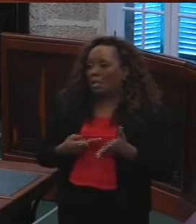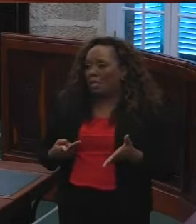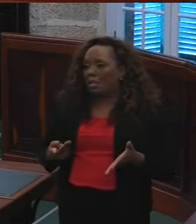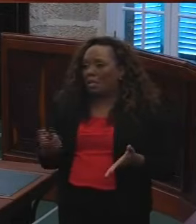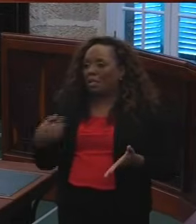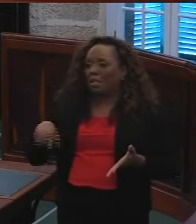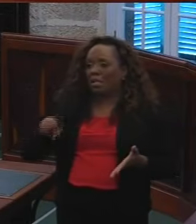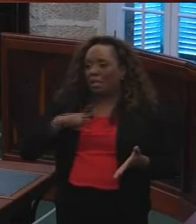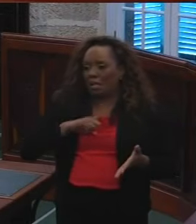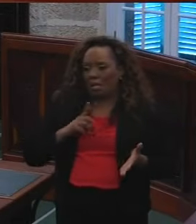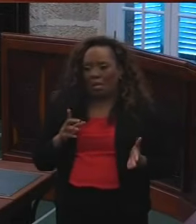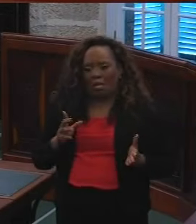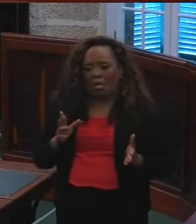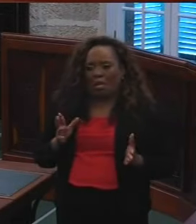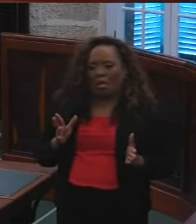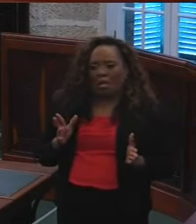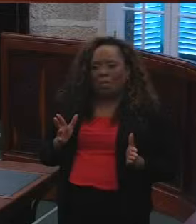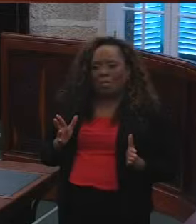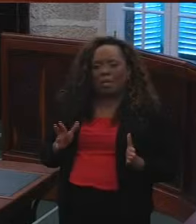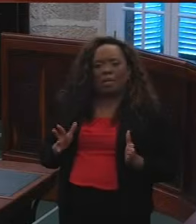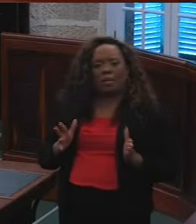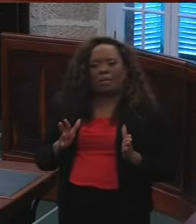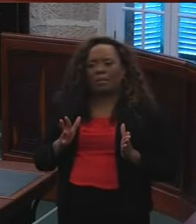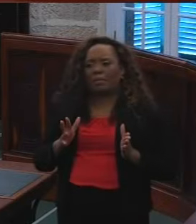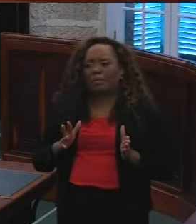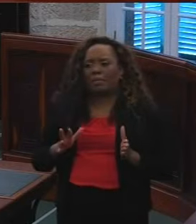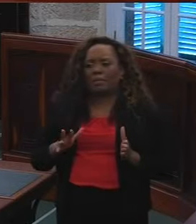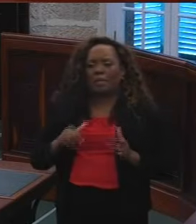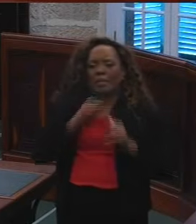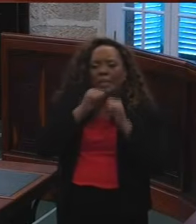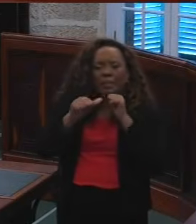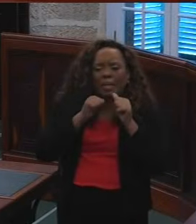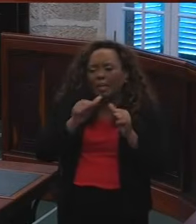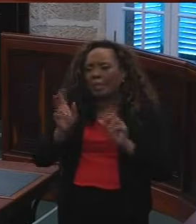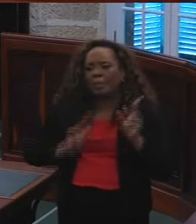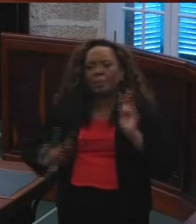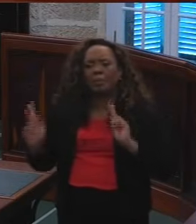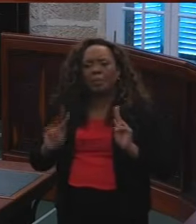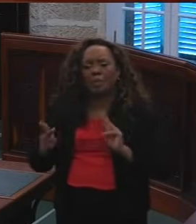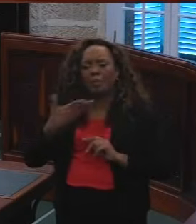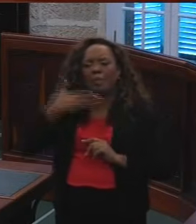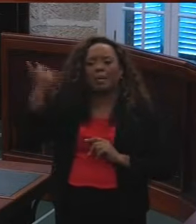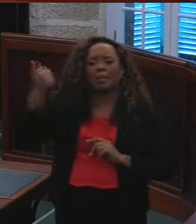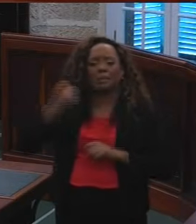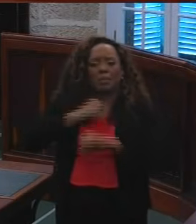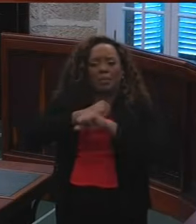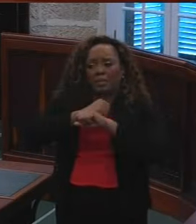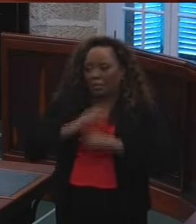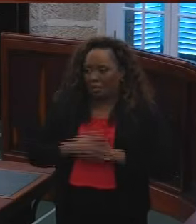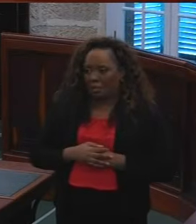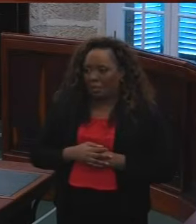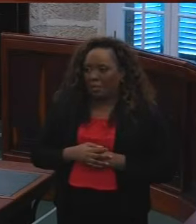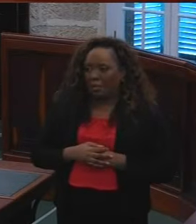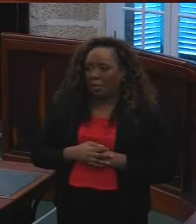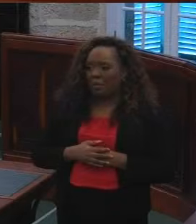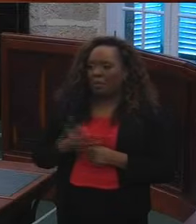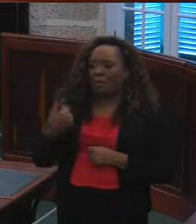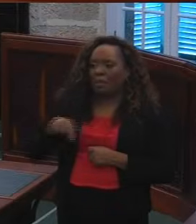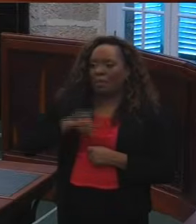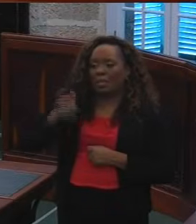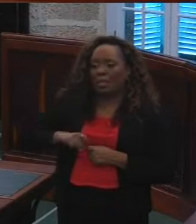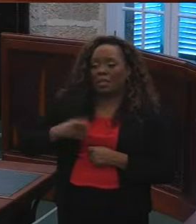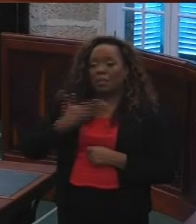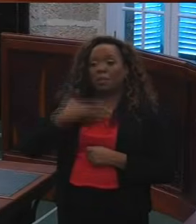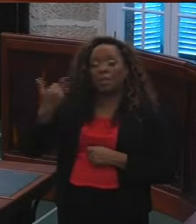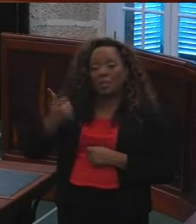deliver protection to the older persons in this country who have carried this country, Mr. Speaker, sir. This